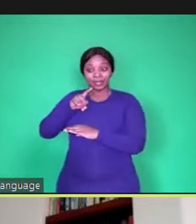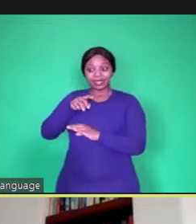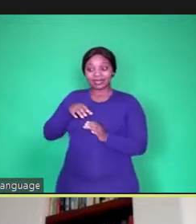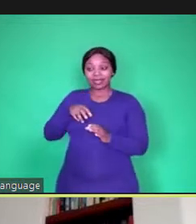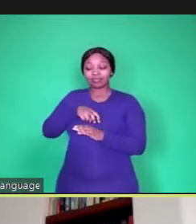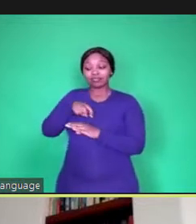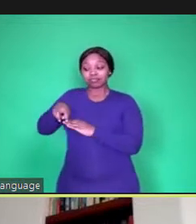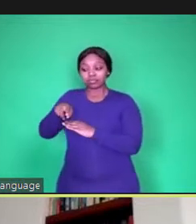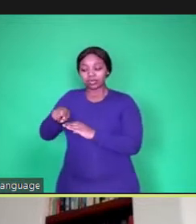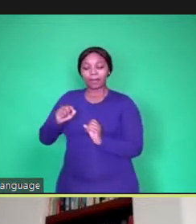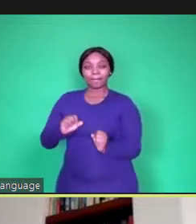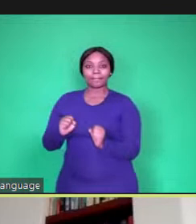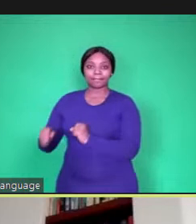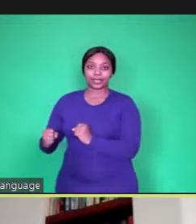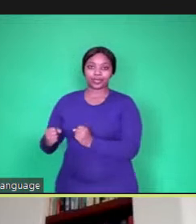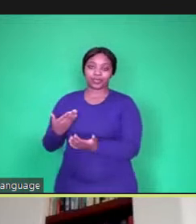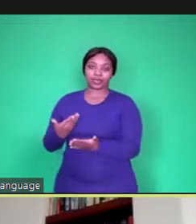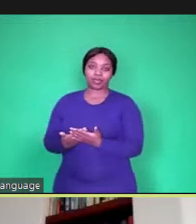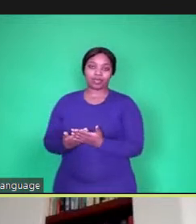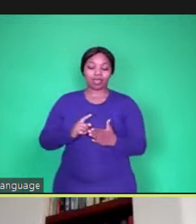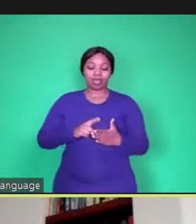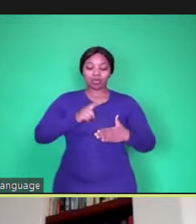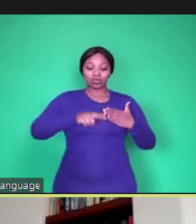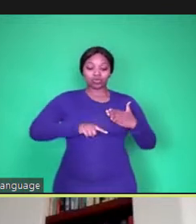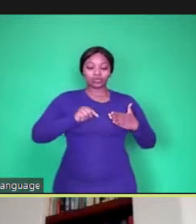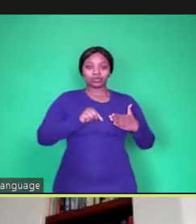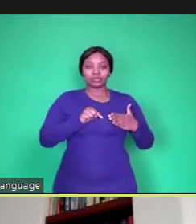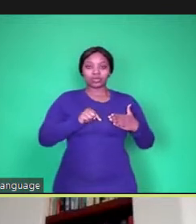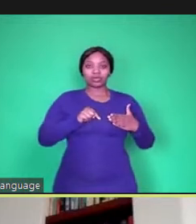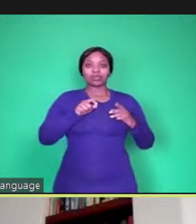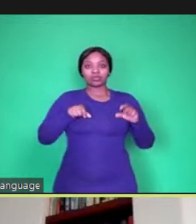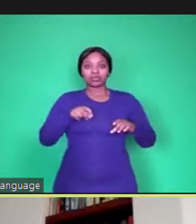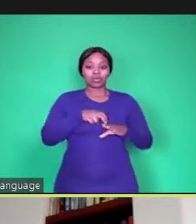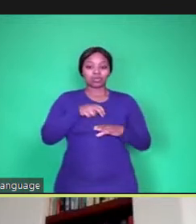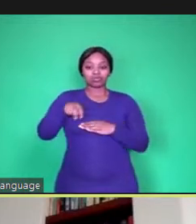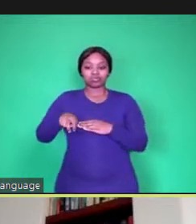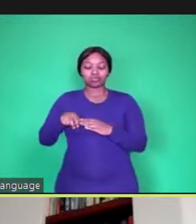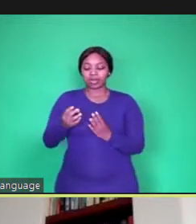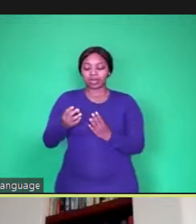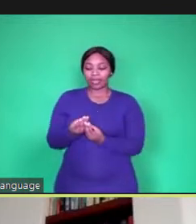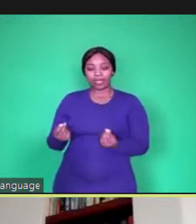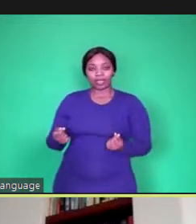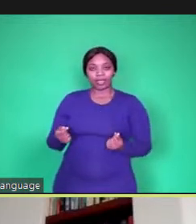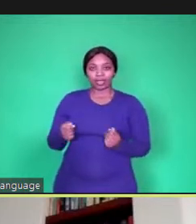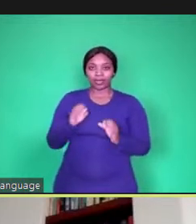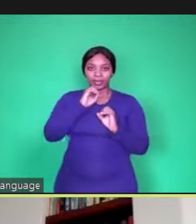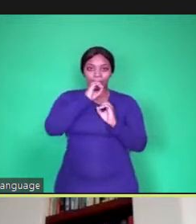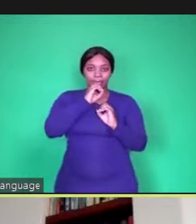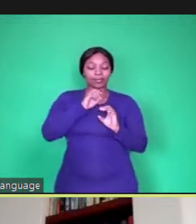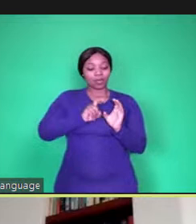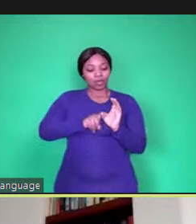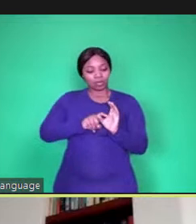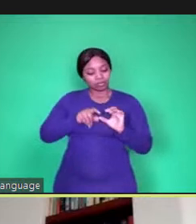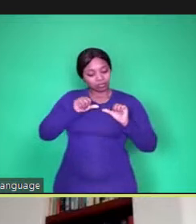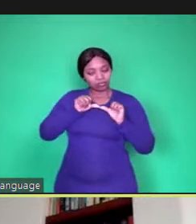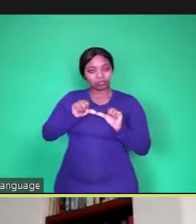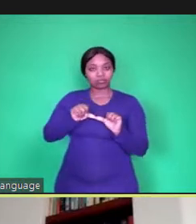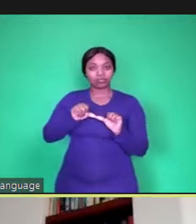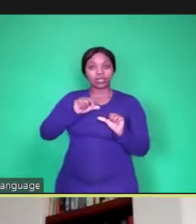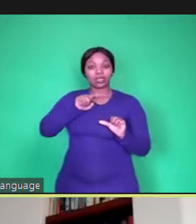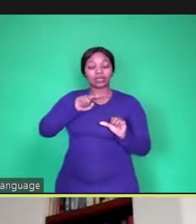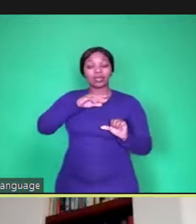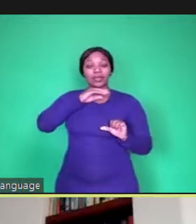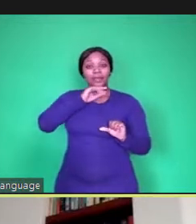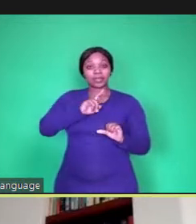the translocality of migrants would diminish. But although available microdata describe